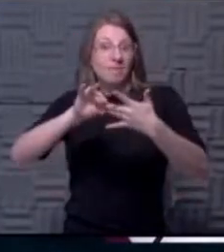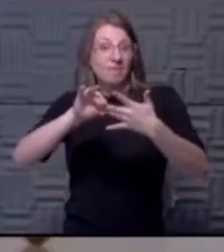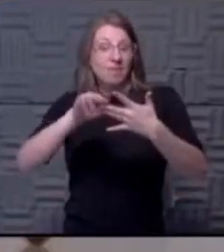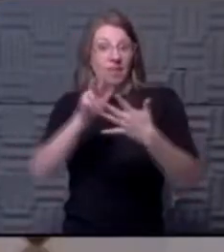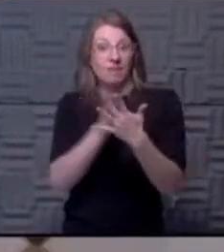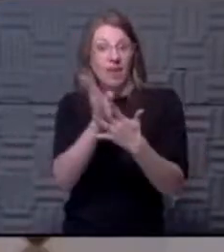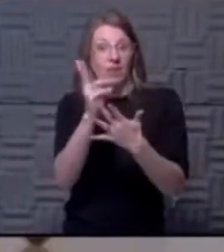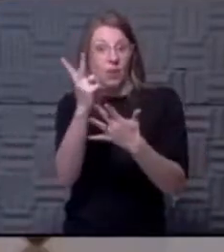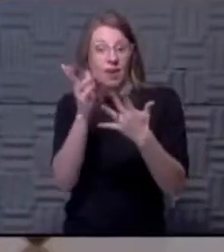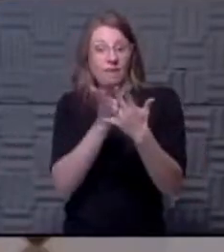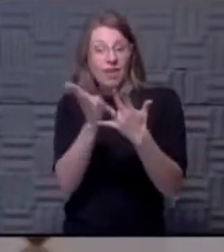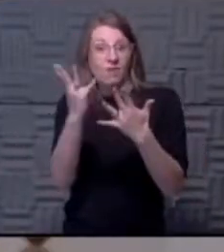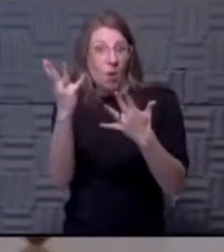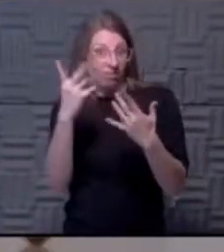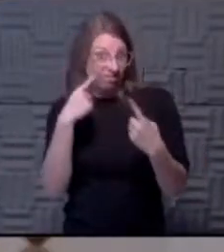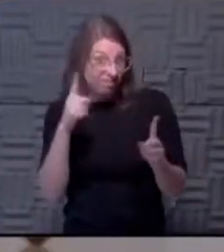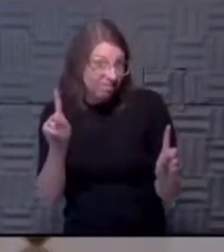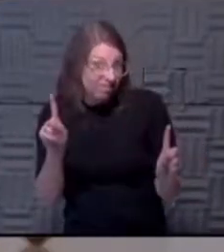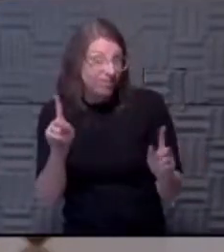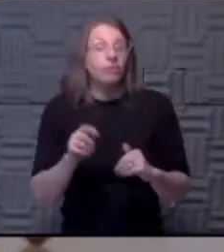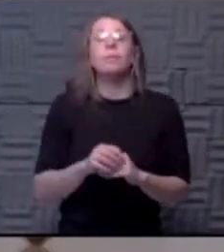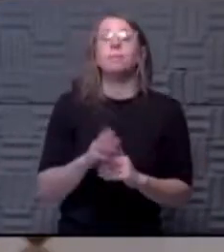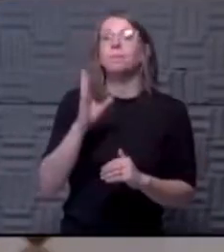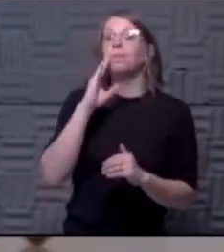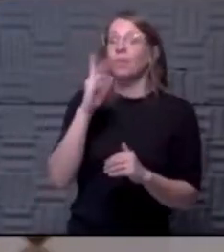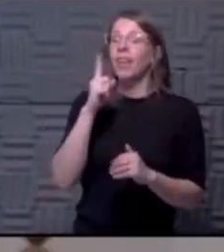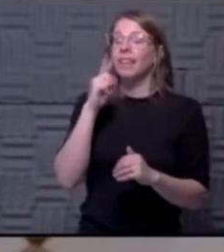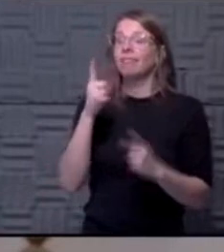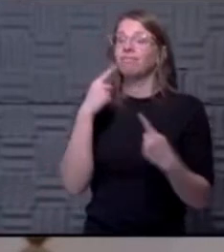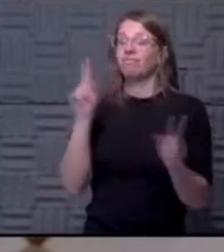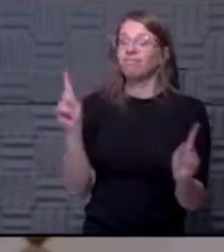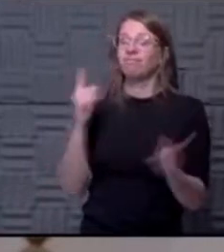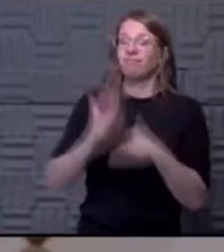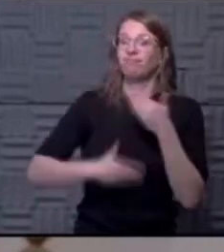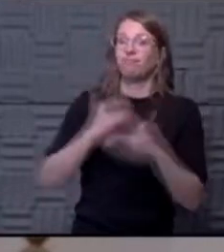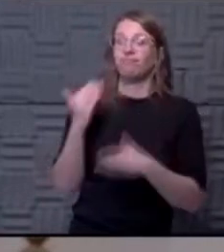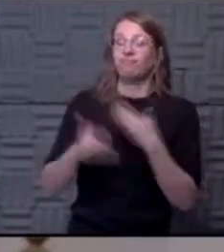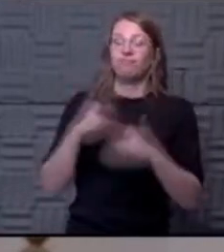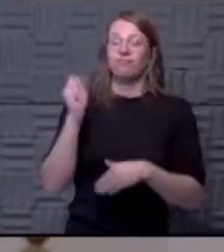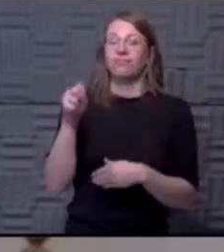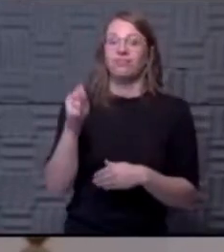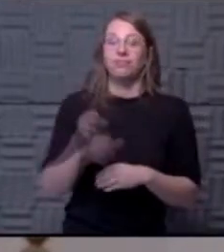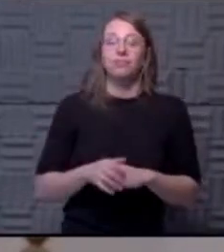Kansas? You know, I think it went really well.